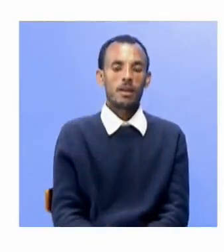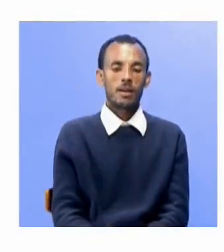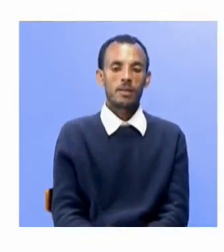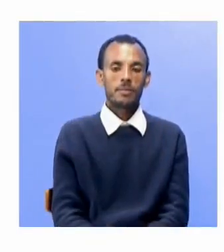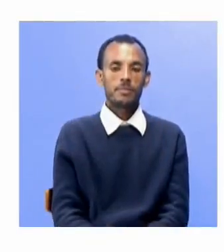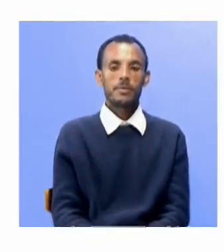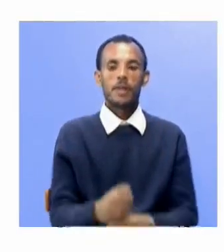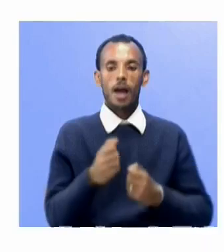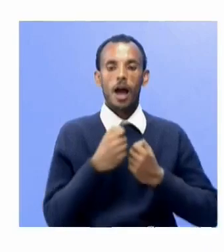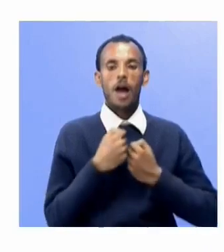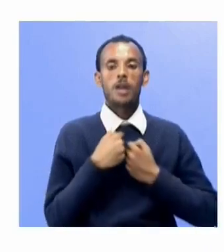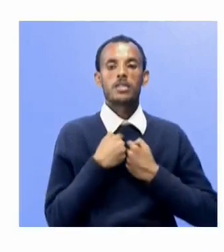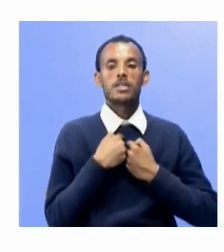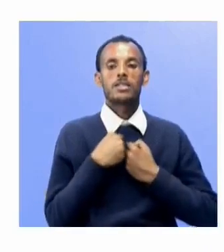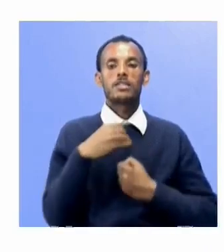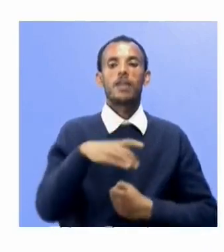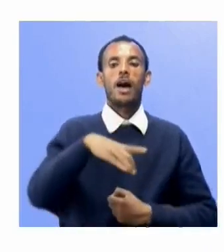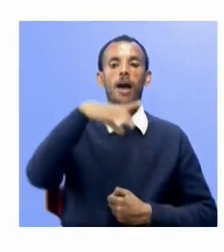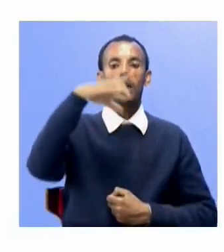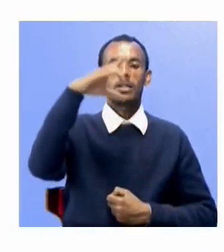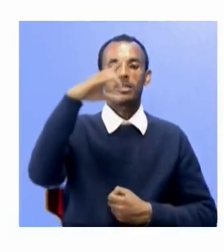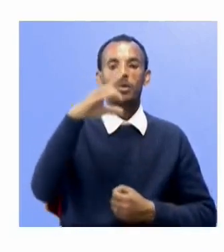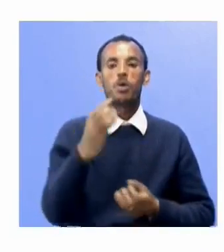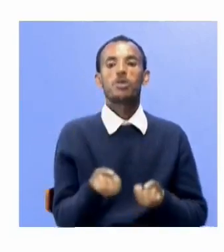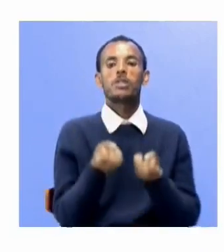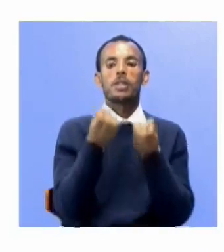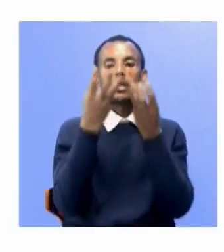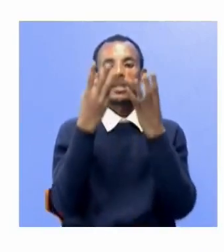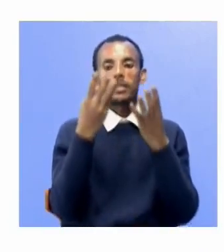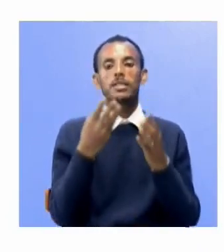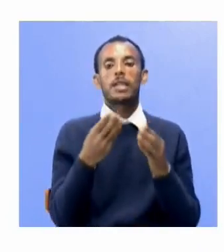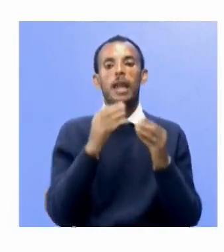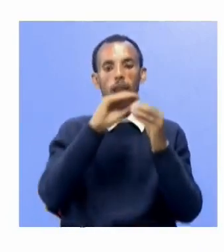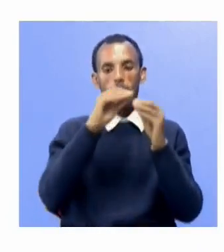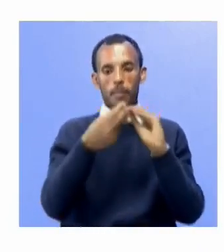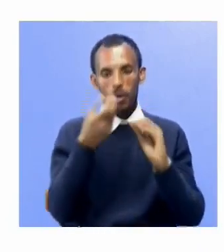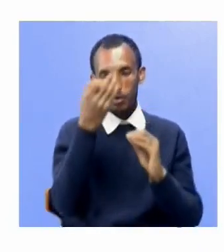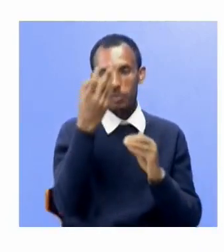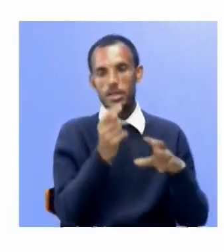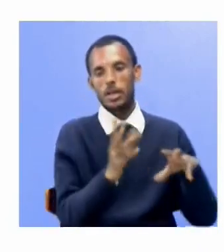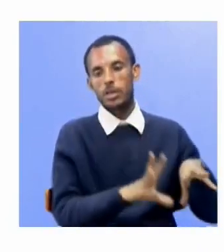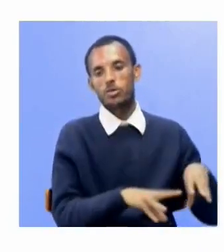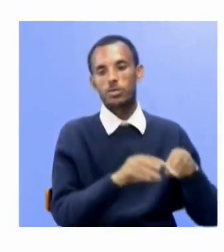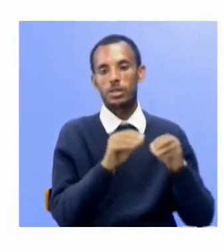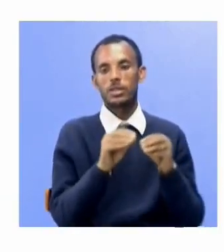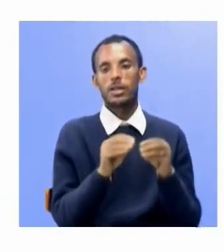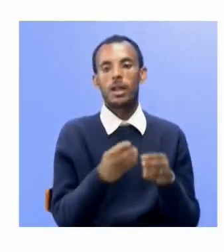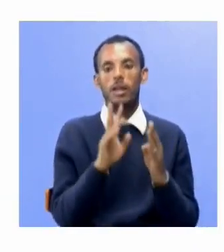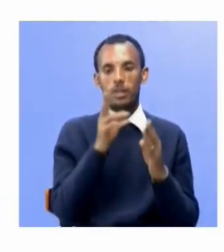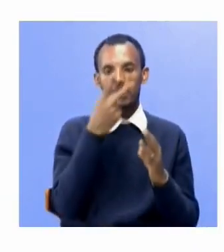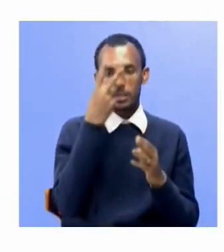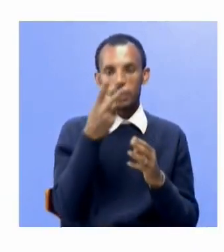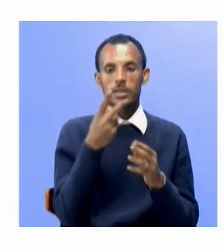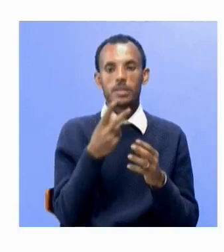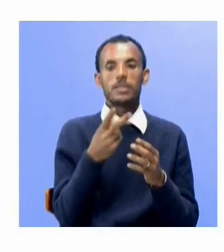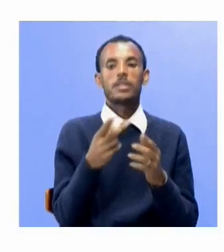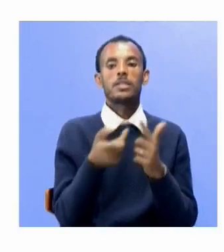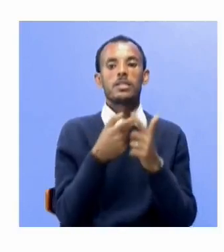13 has the highest or the greatest number of students. Now, let's see the second